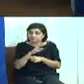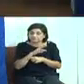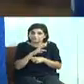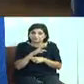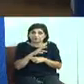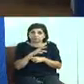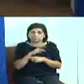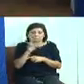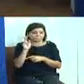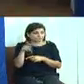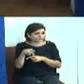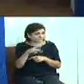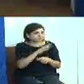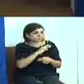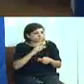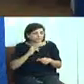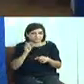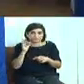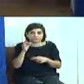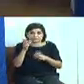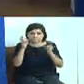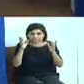charge.